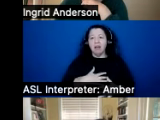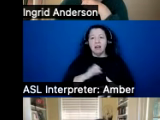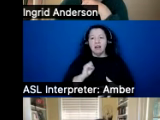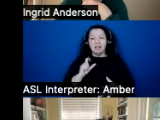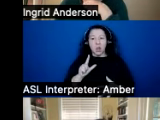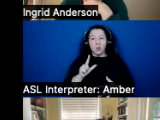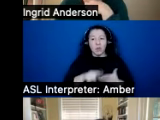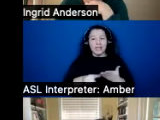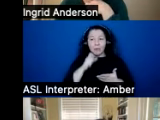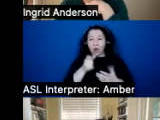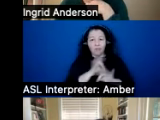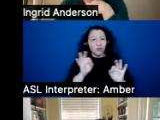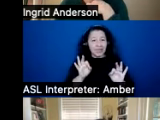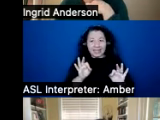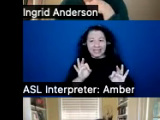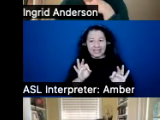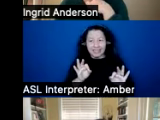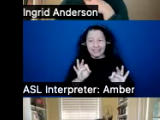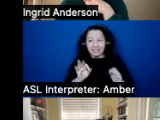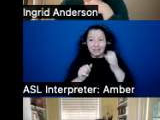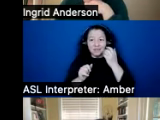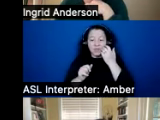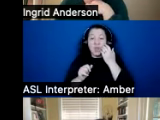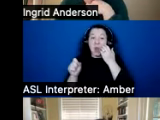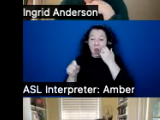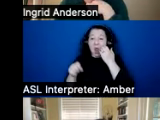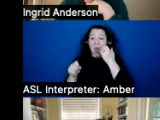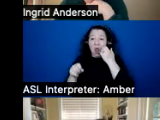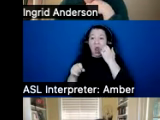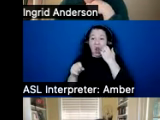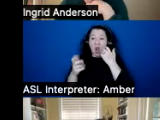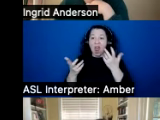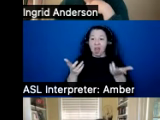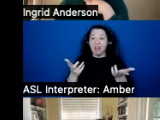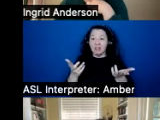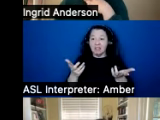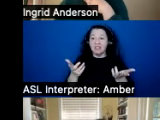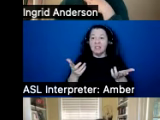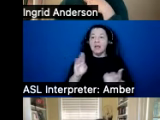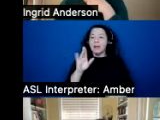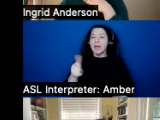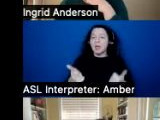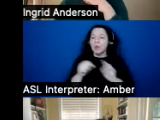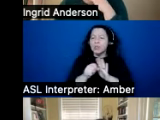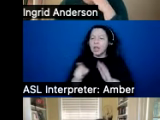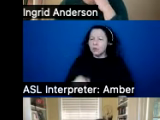charge. Yep. And Becky, what state are you